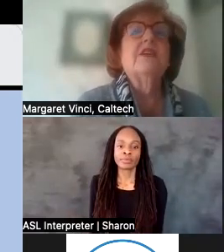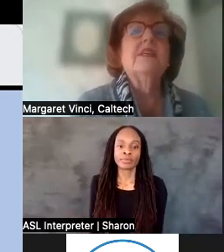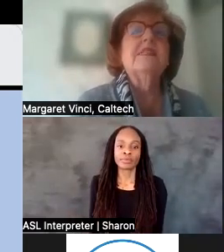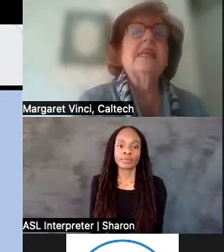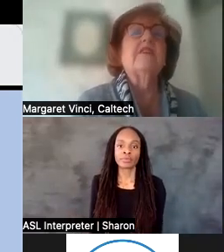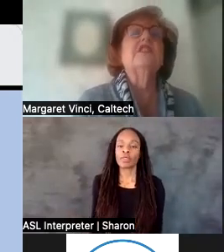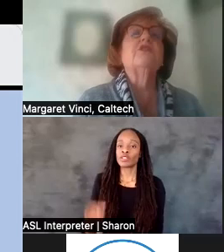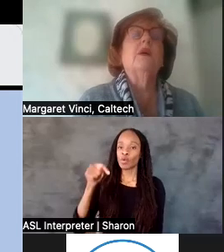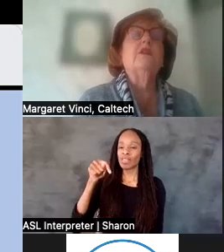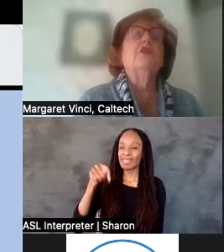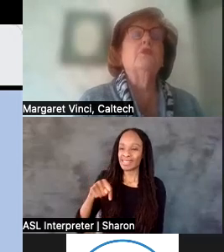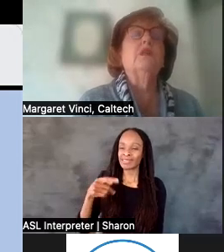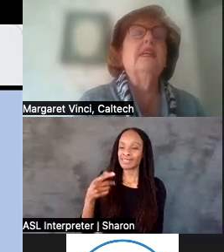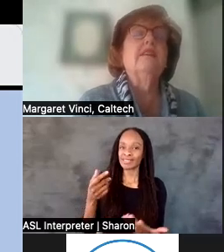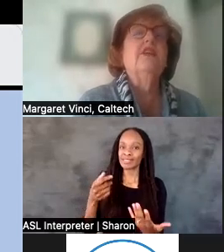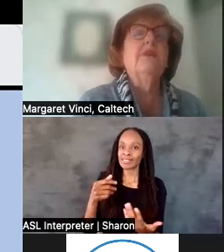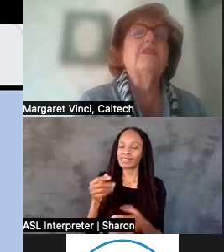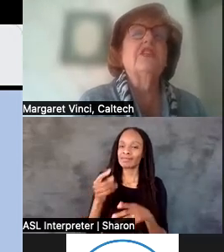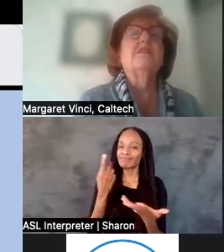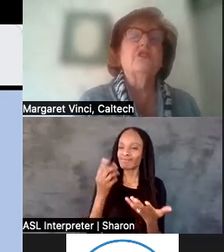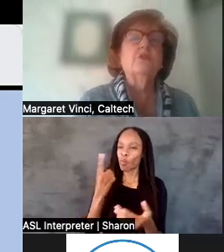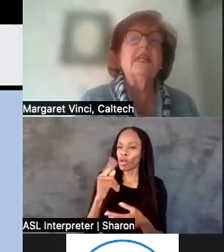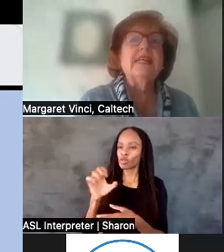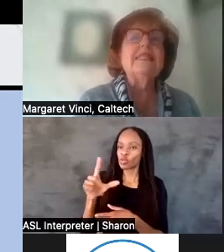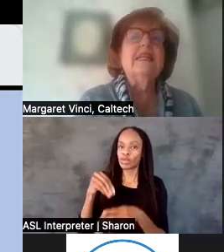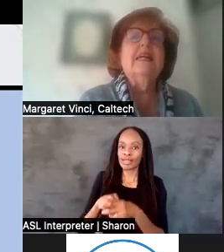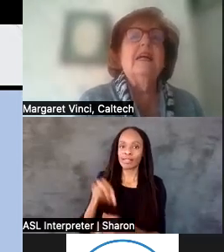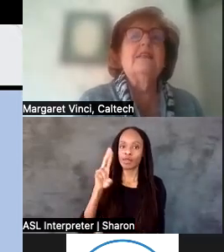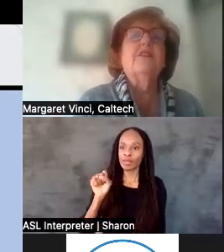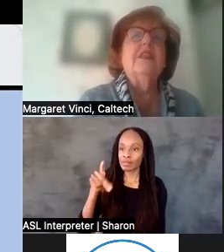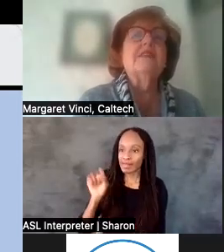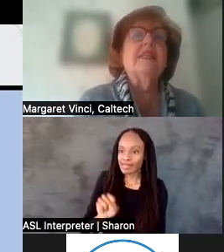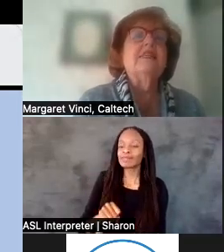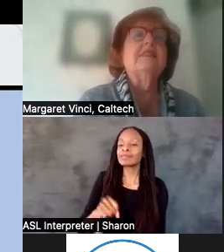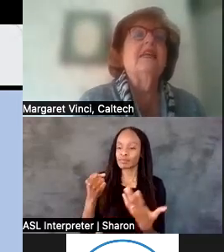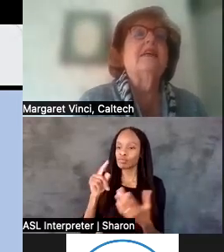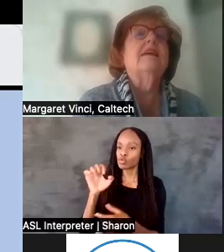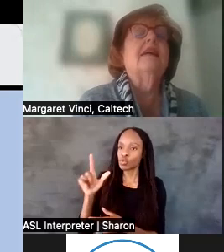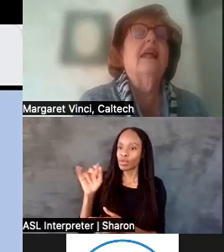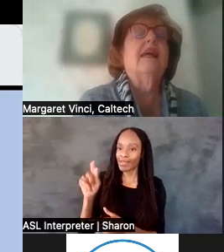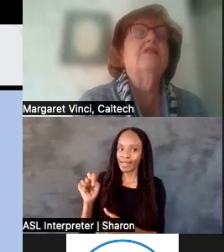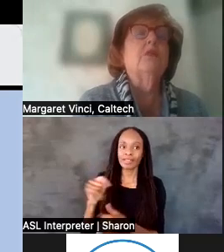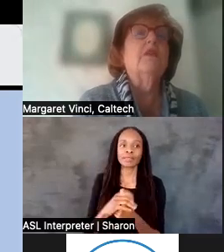And so this is actually just one tool in the USGS toolkit. So this is a tool that